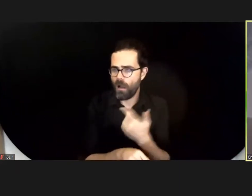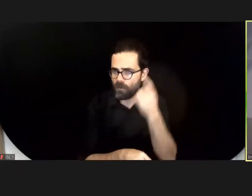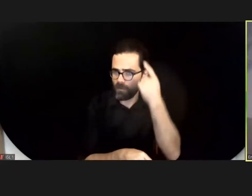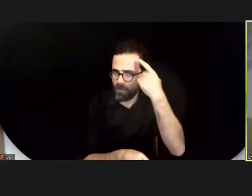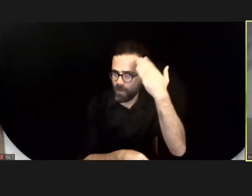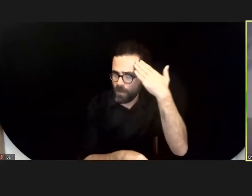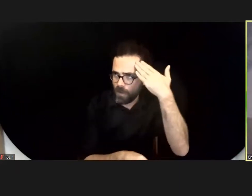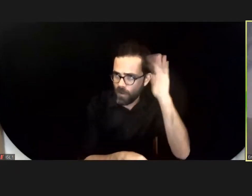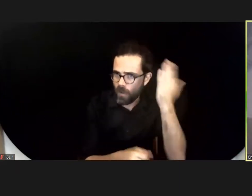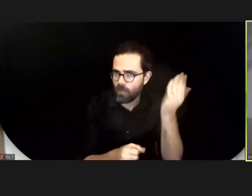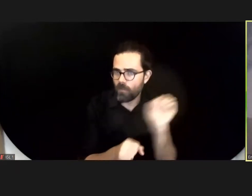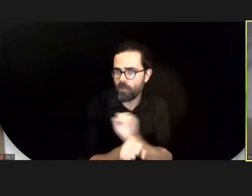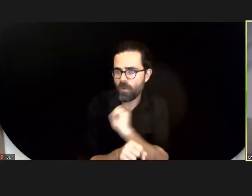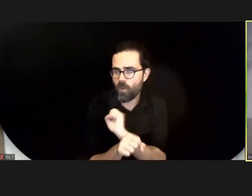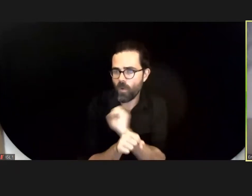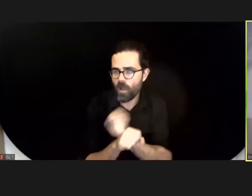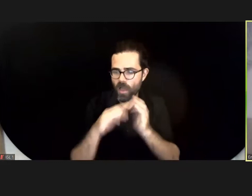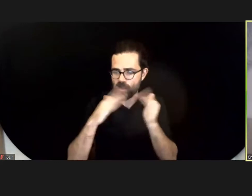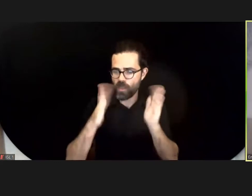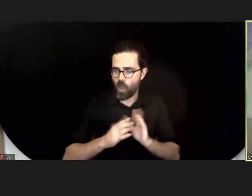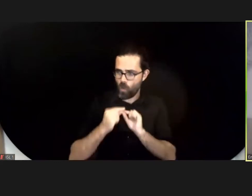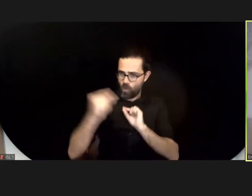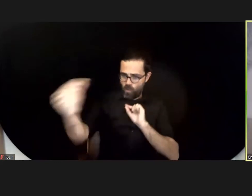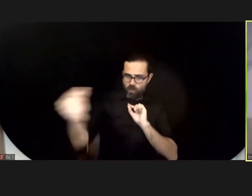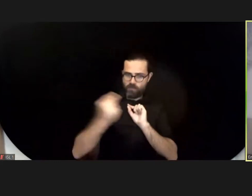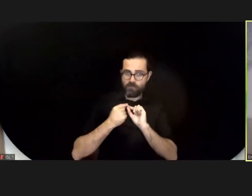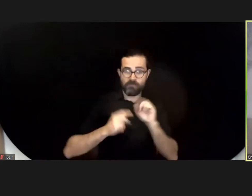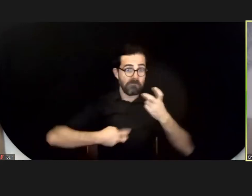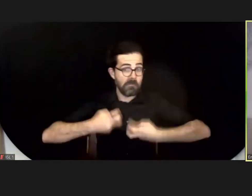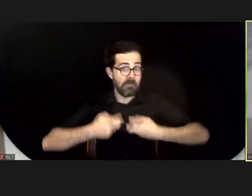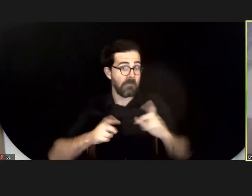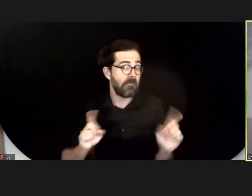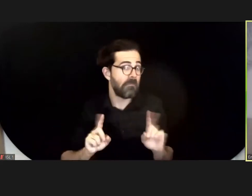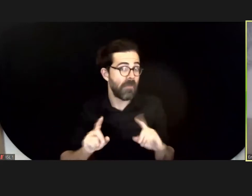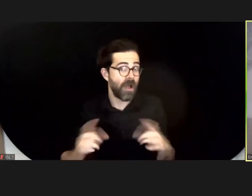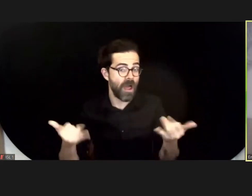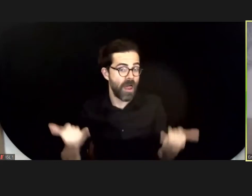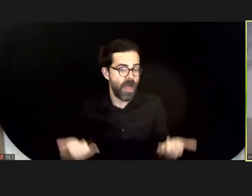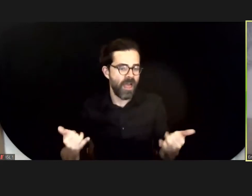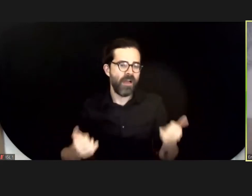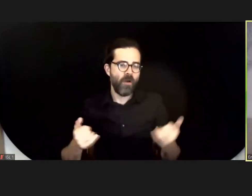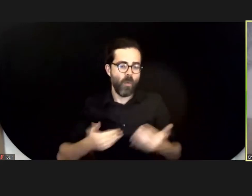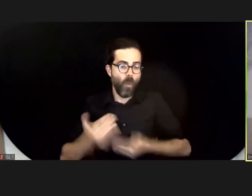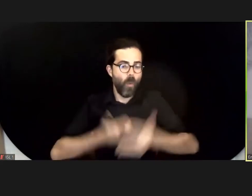COVID is that there's been an acceleration of services that we can do